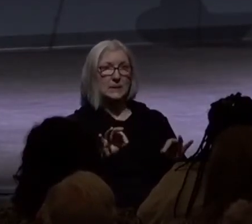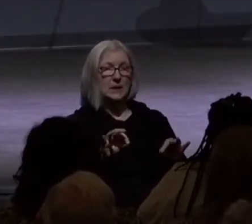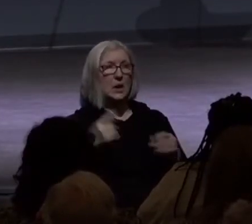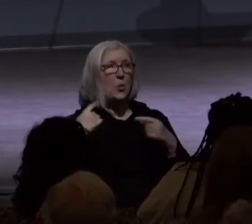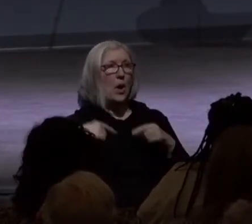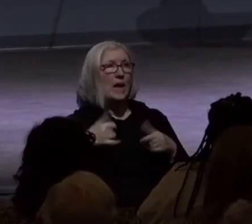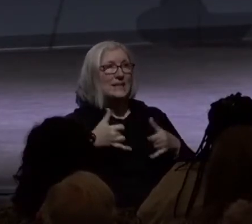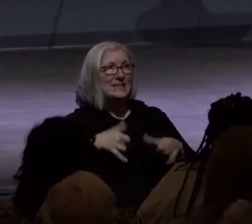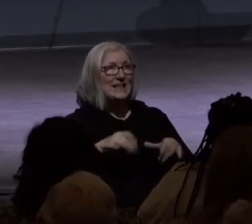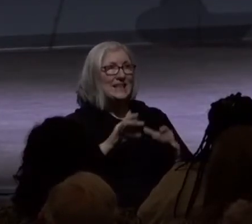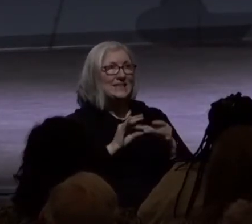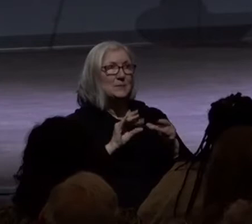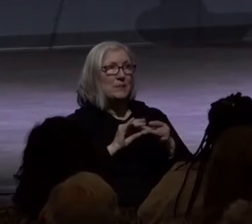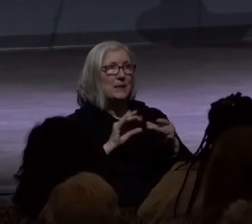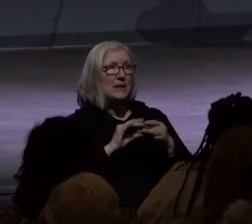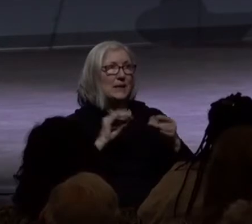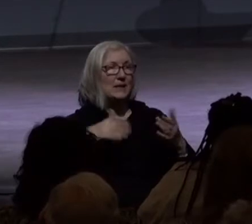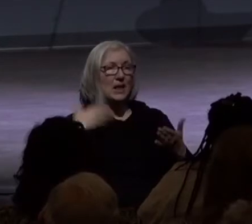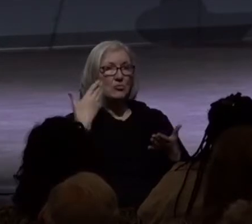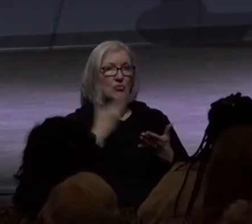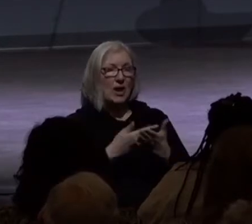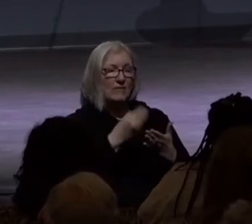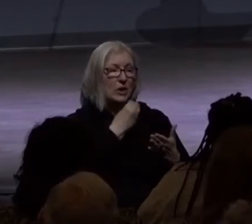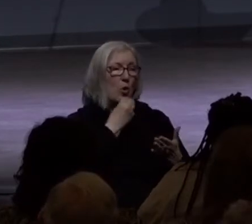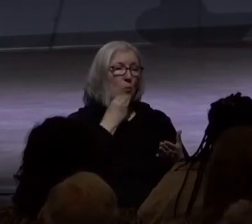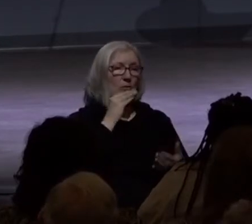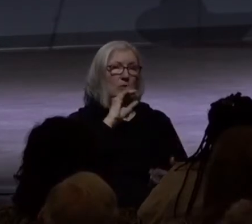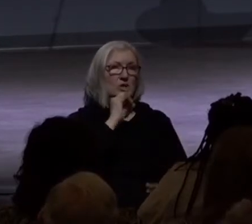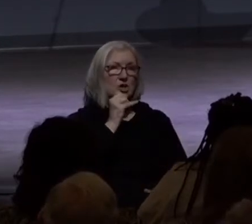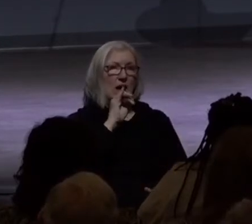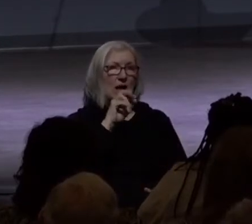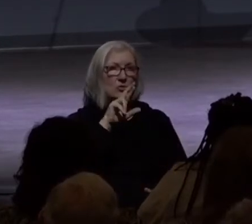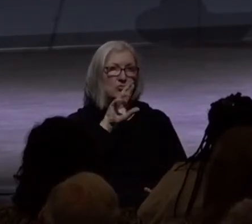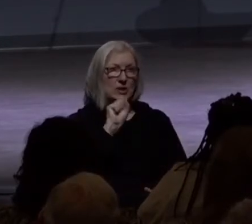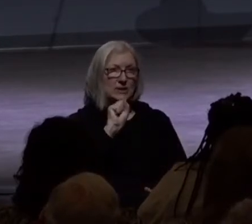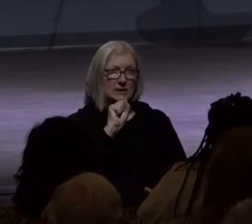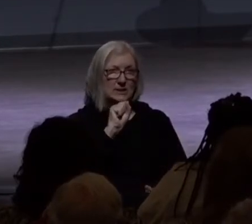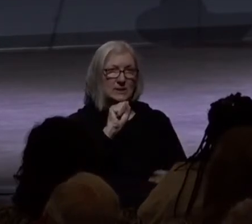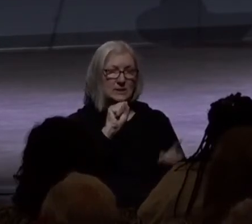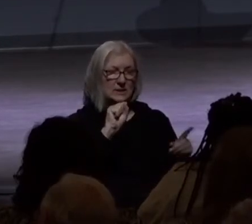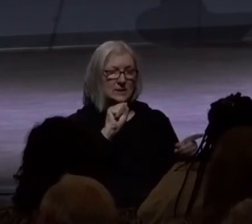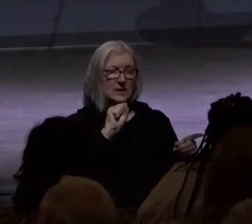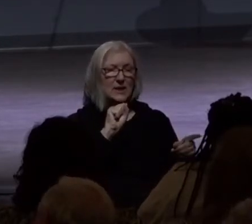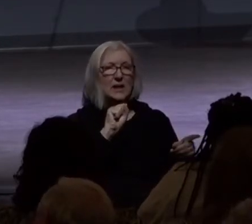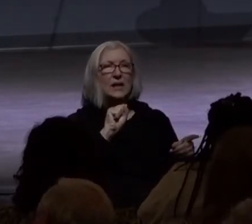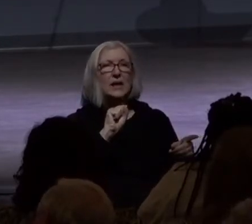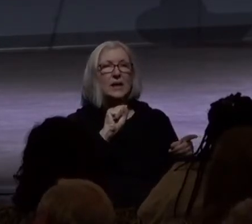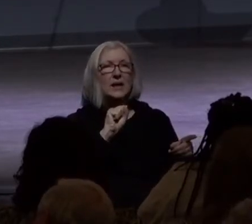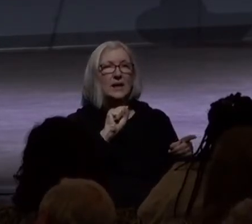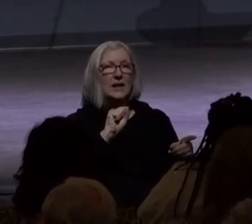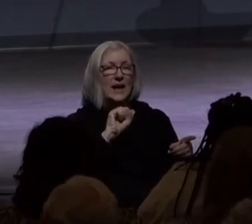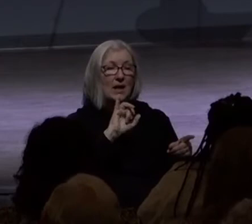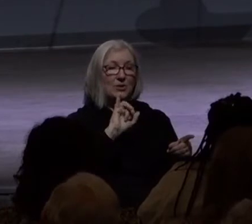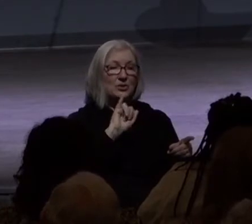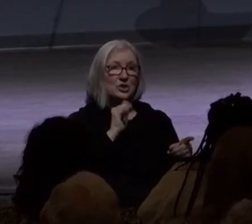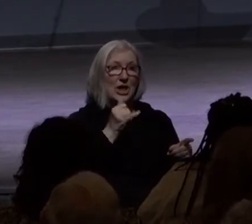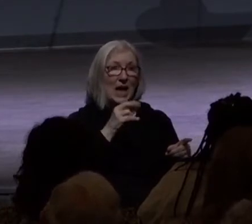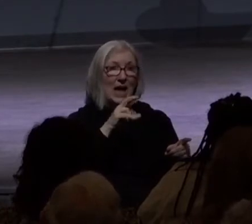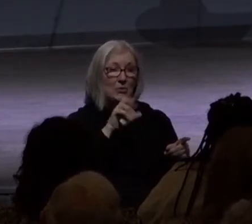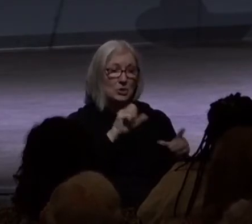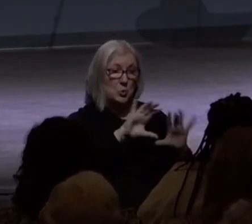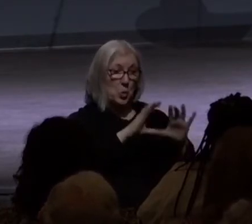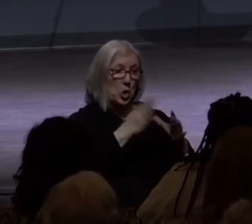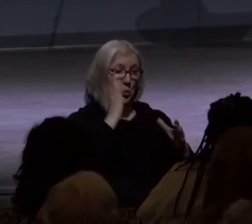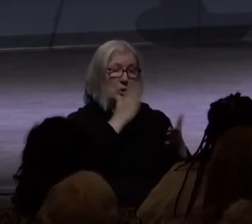messengers arrived from the home of Jairus, the leader of the synagogue. And here it is. Jairus' world is about to come to a screeching stop. It's the moment in the